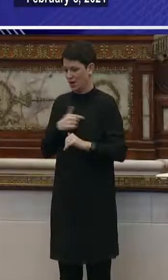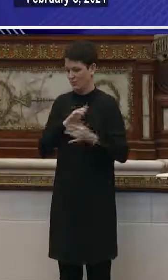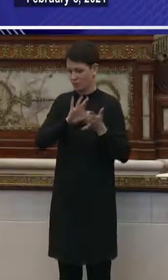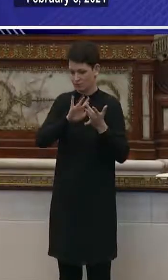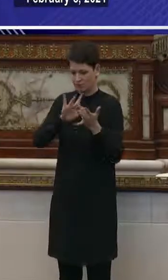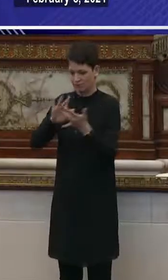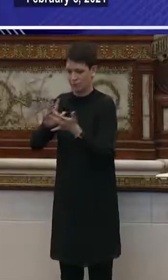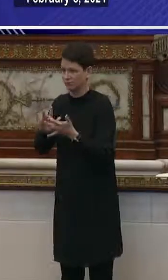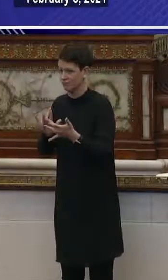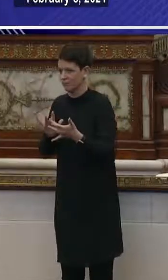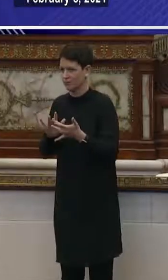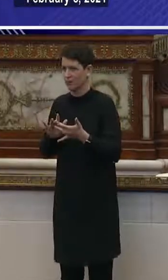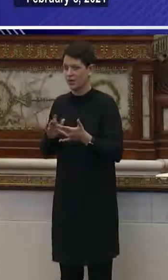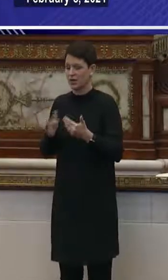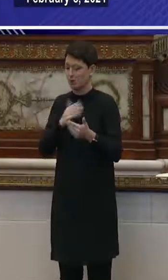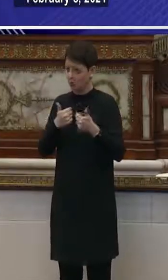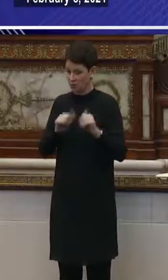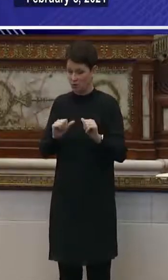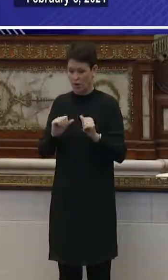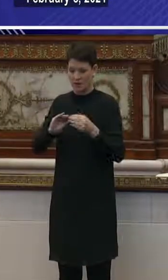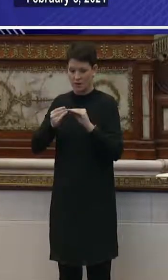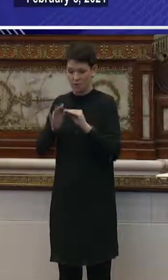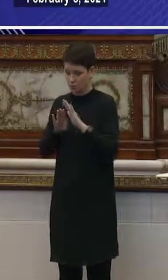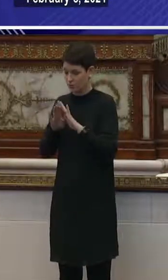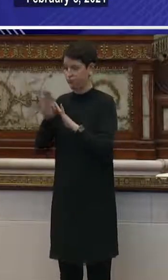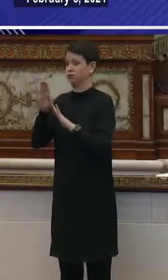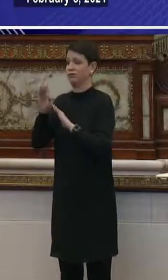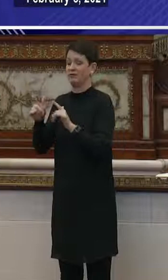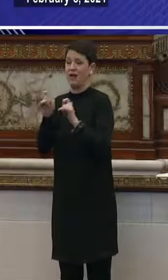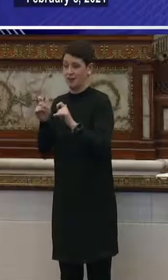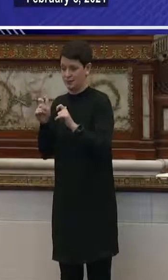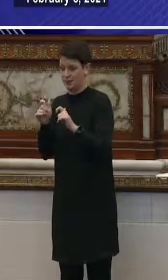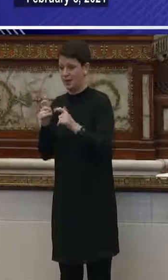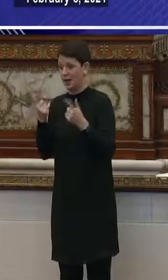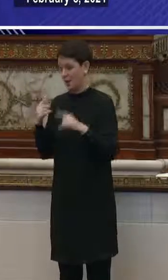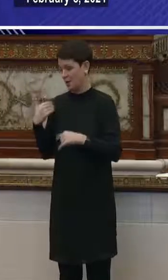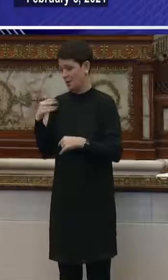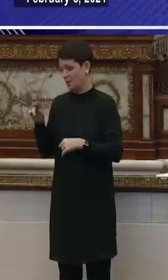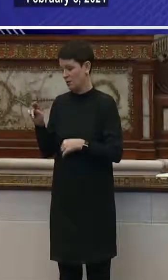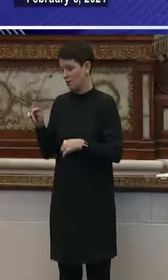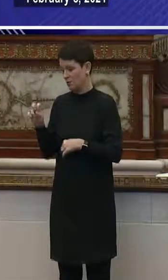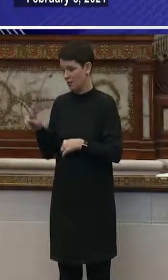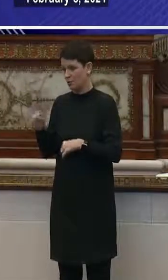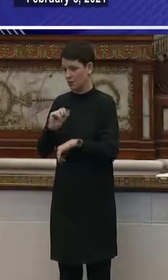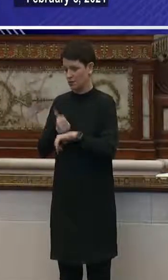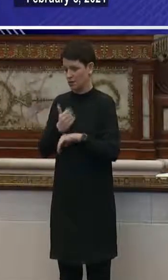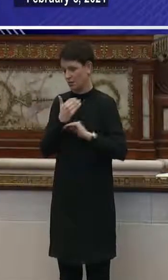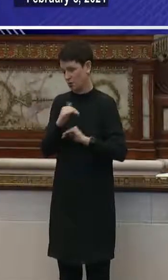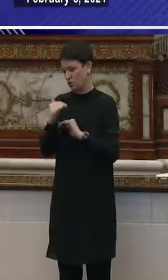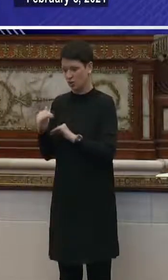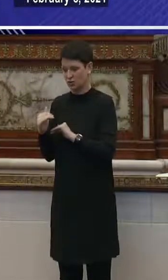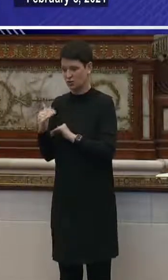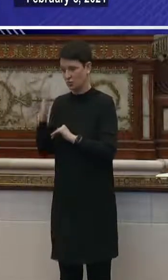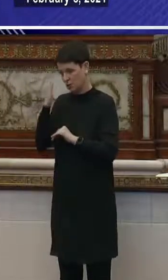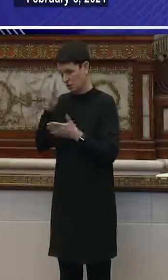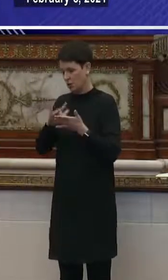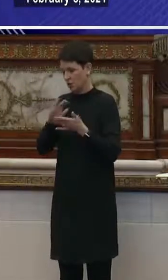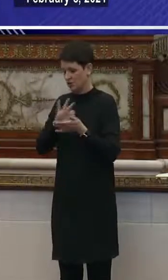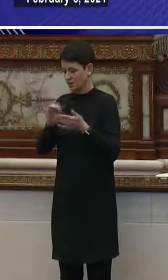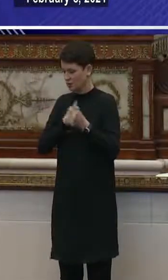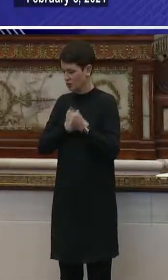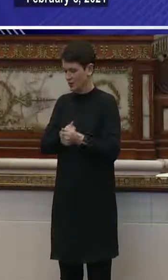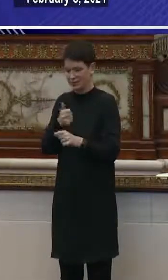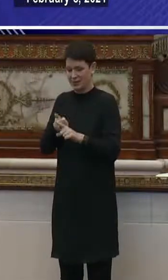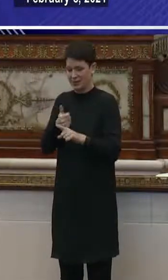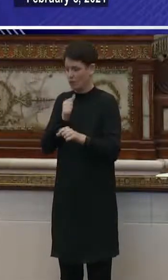our contact tracing efforts, the case rates were rising. That's why in November, we put in place these restrictions. We knew that the contact tracing itself